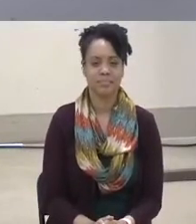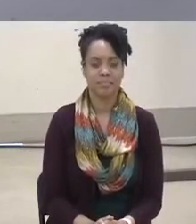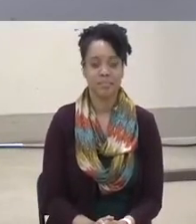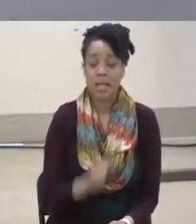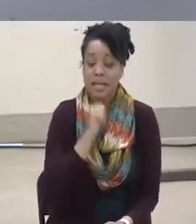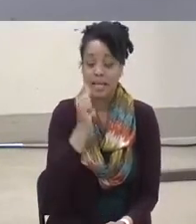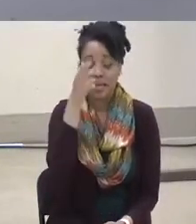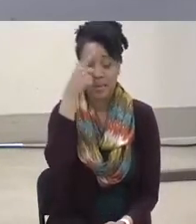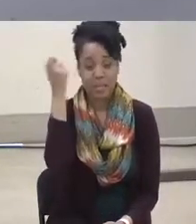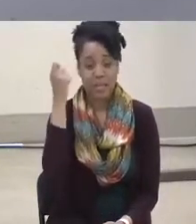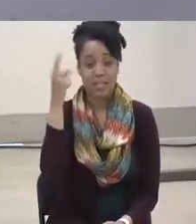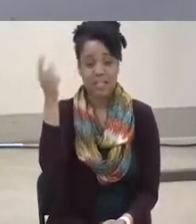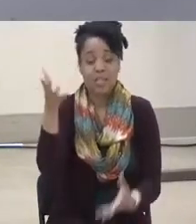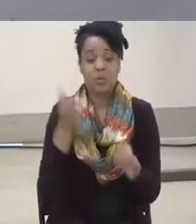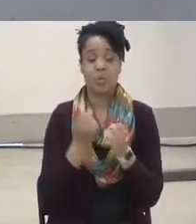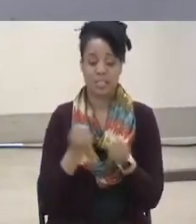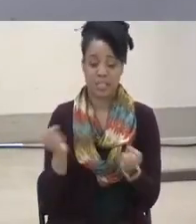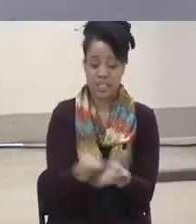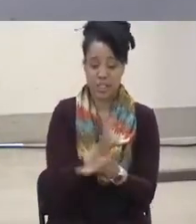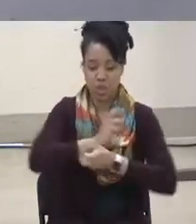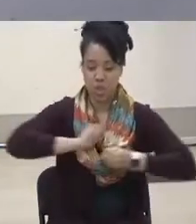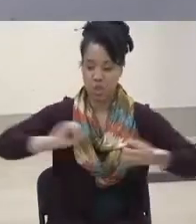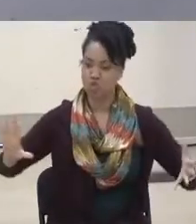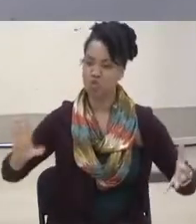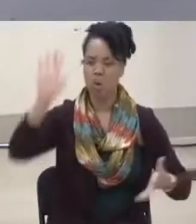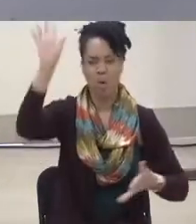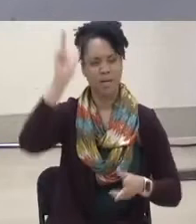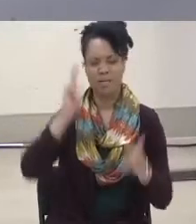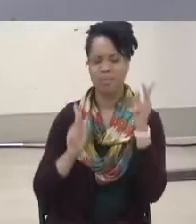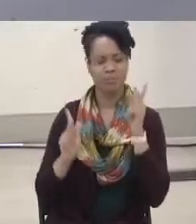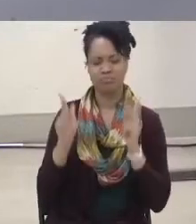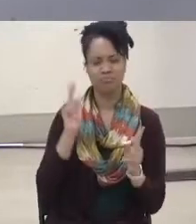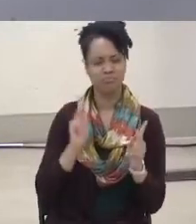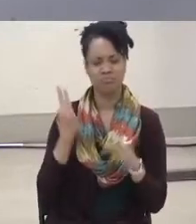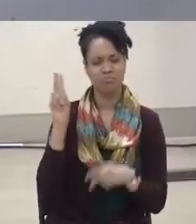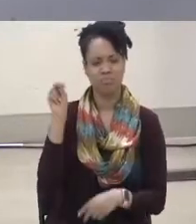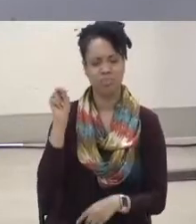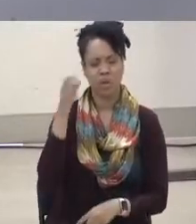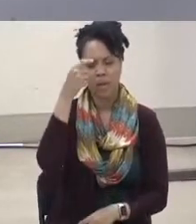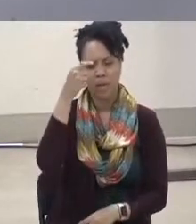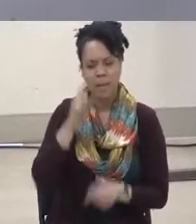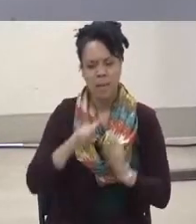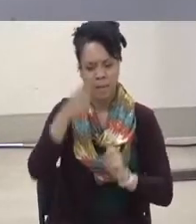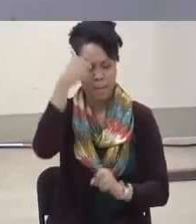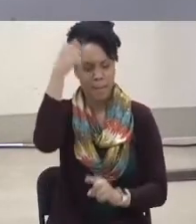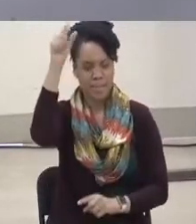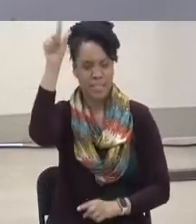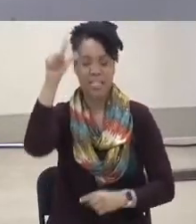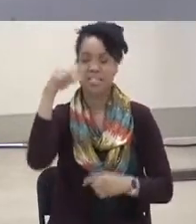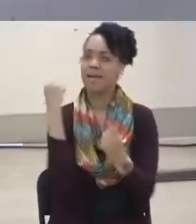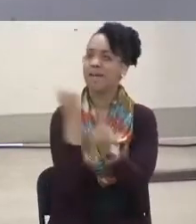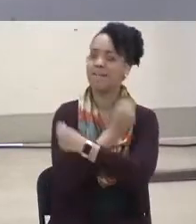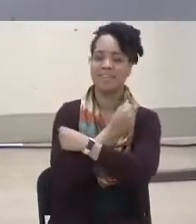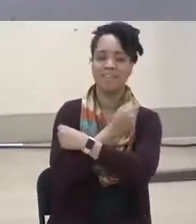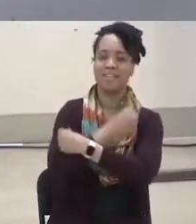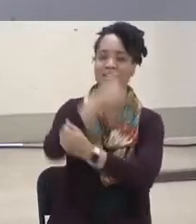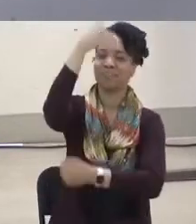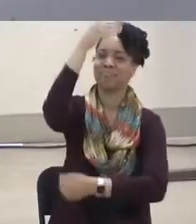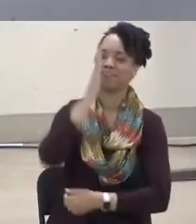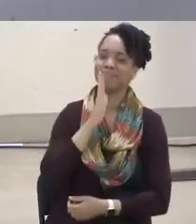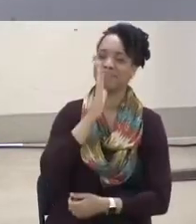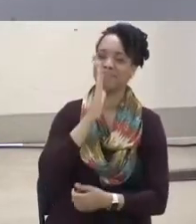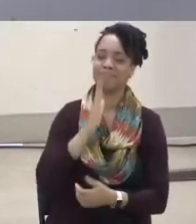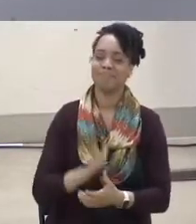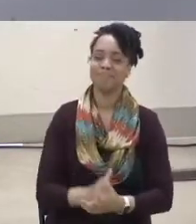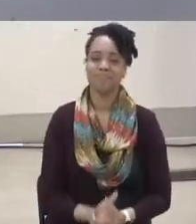not because he wants to destroy his people, No porque Él quiera destruir a su pueblo, but because he's a loving God. sino porque Él es un